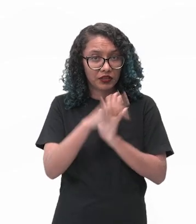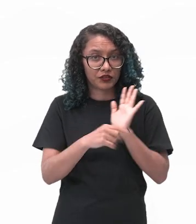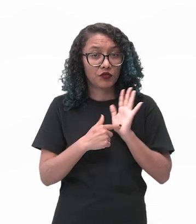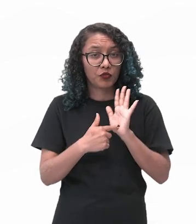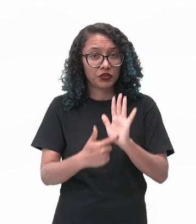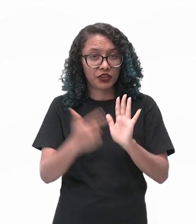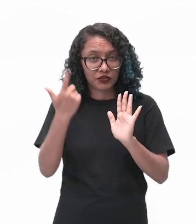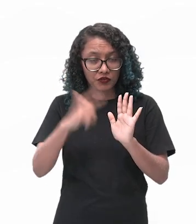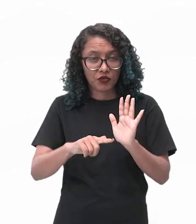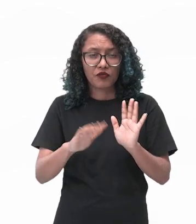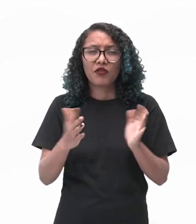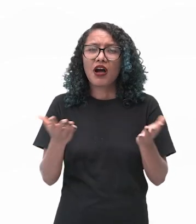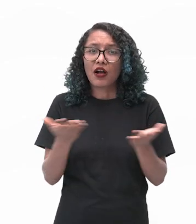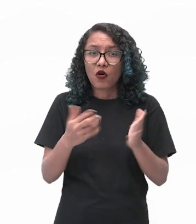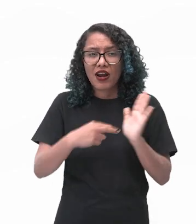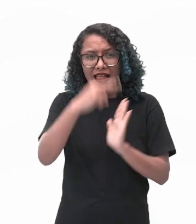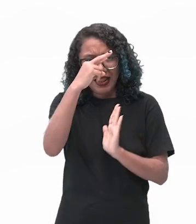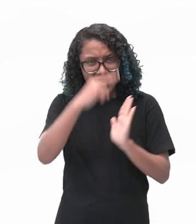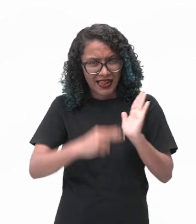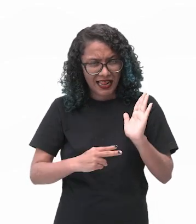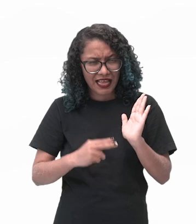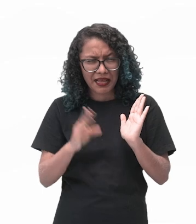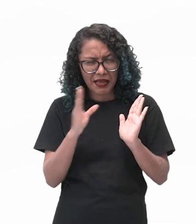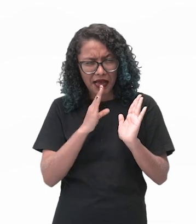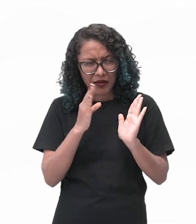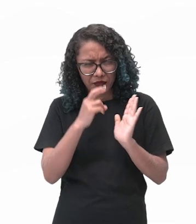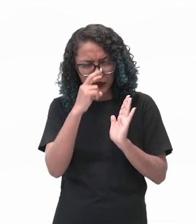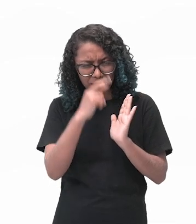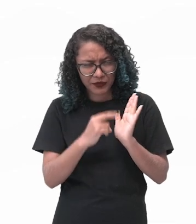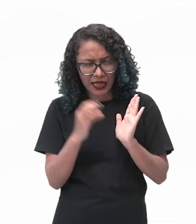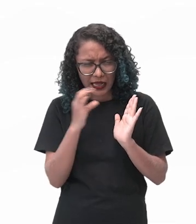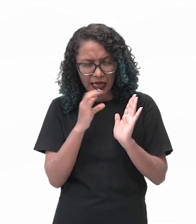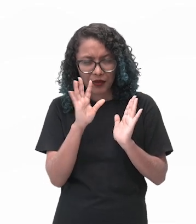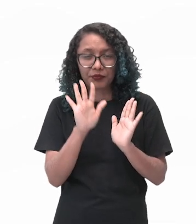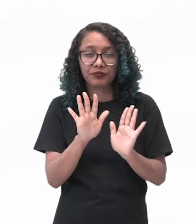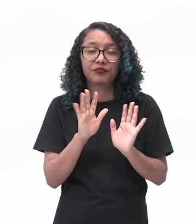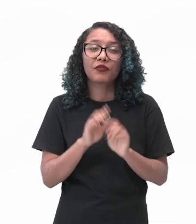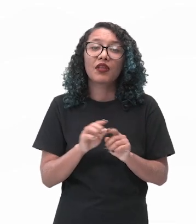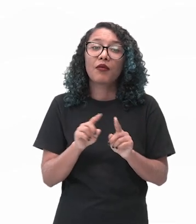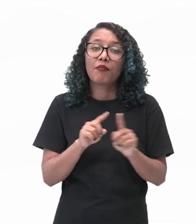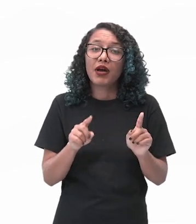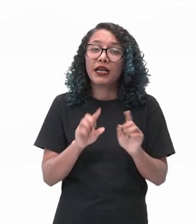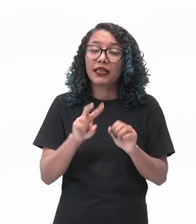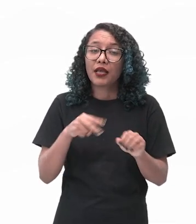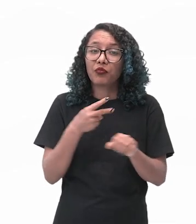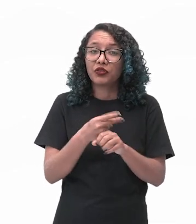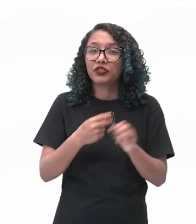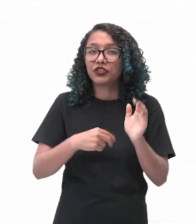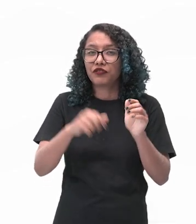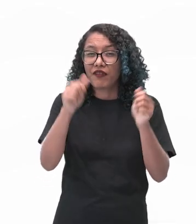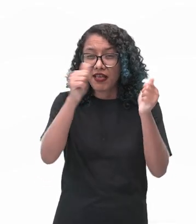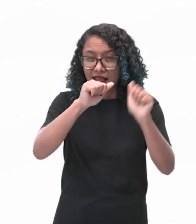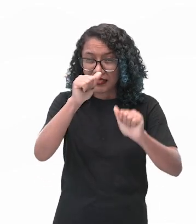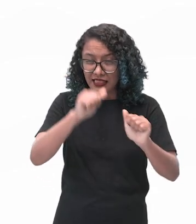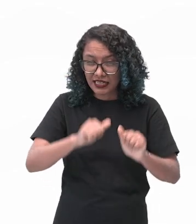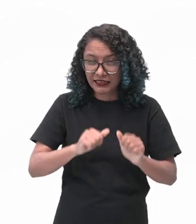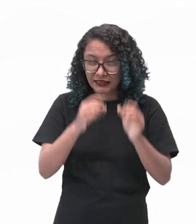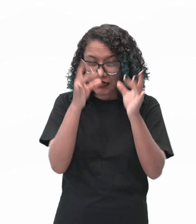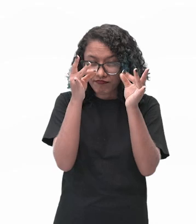vou ler este texto rapidinho para vocês, ok? Mas nós vamos voltar para analisá-lo